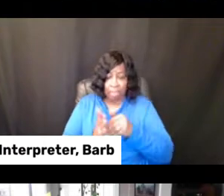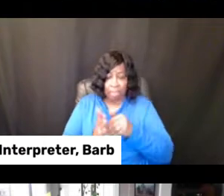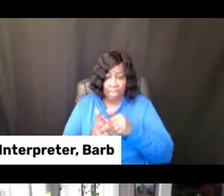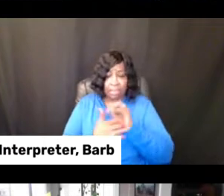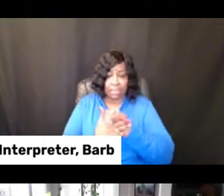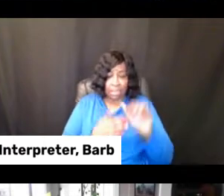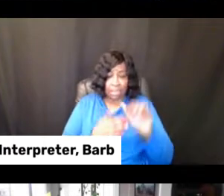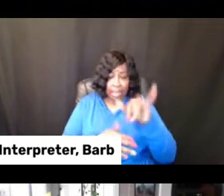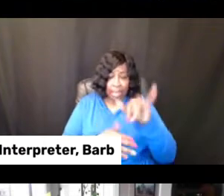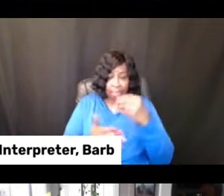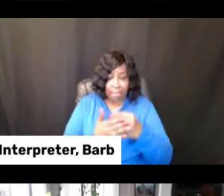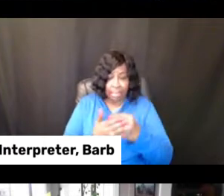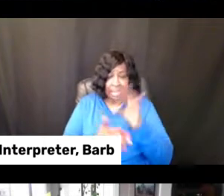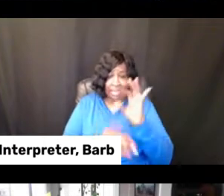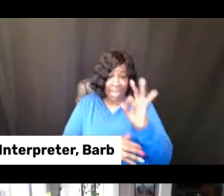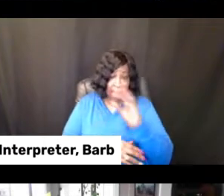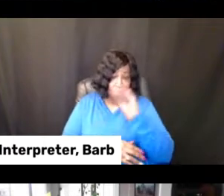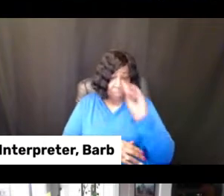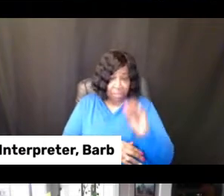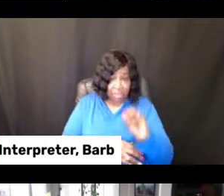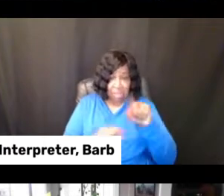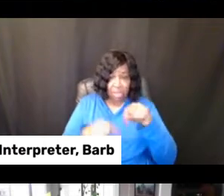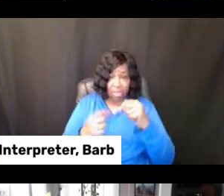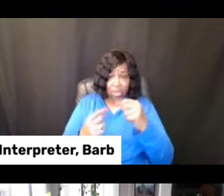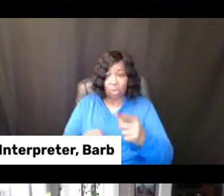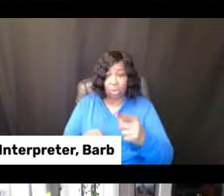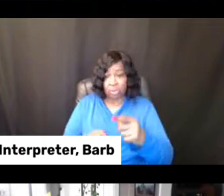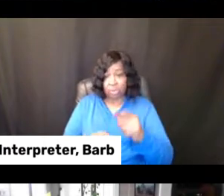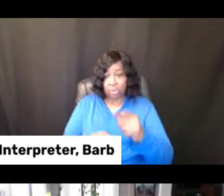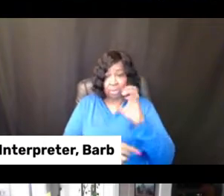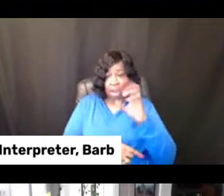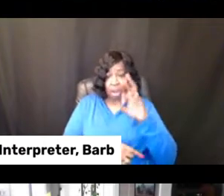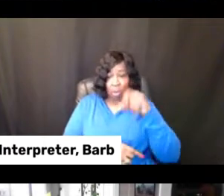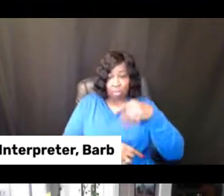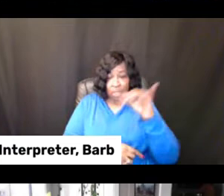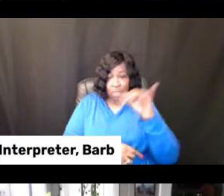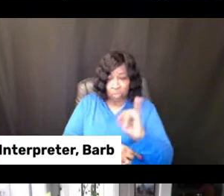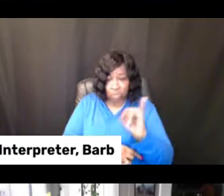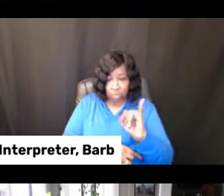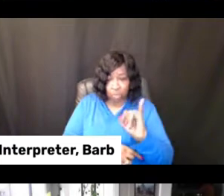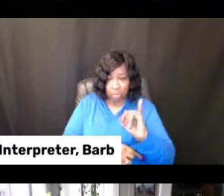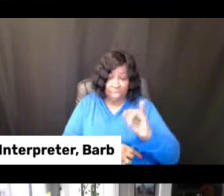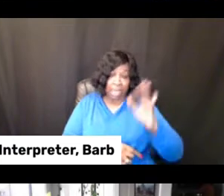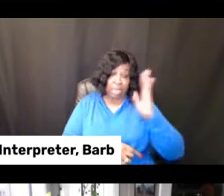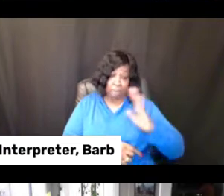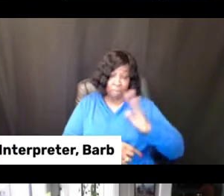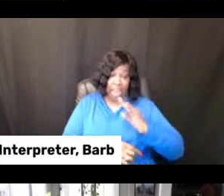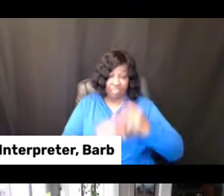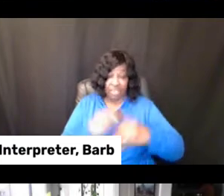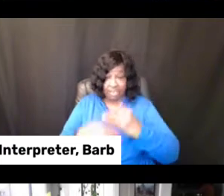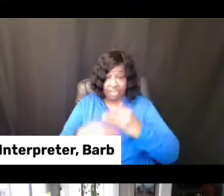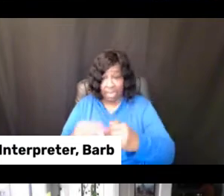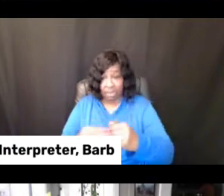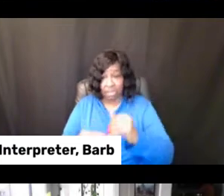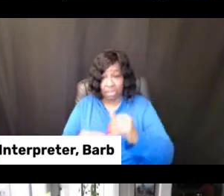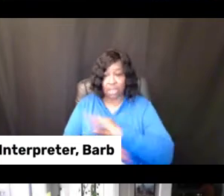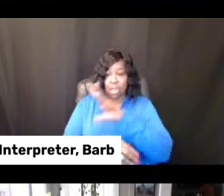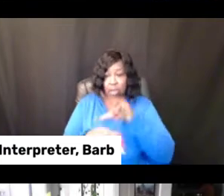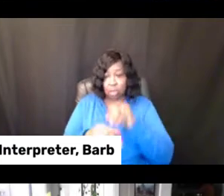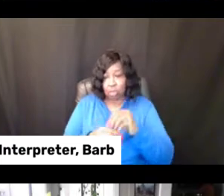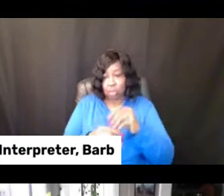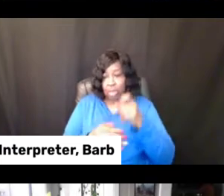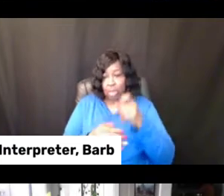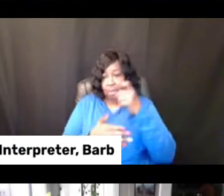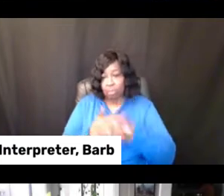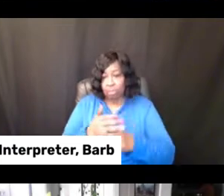9% of total Farm Bill funding, goes towards crop insurance or went towards crop insurance in the previous cycle. That includes price loss